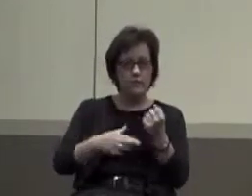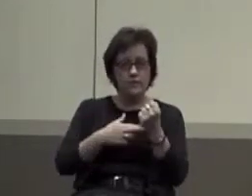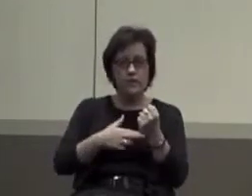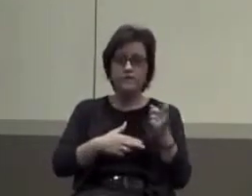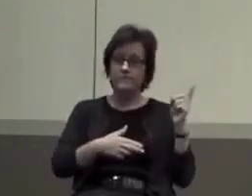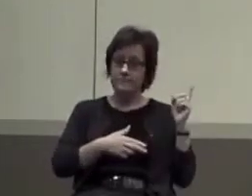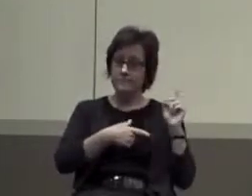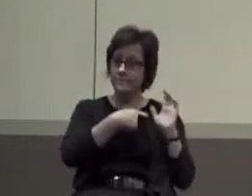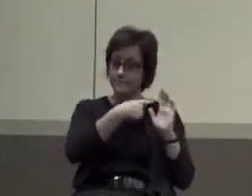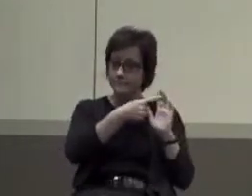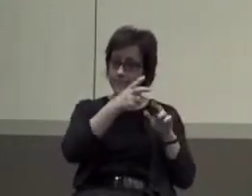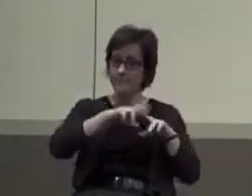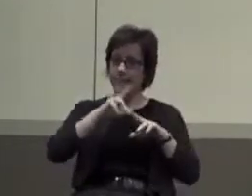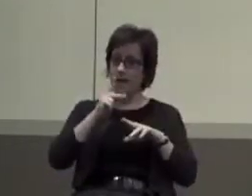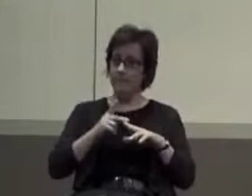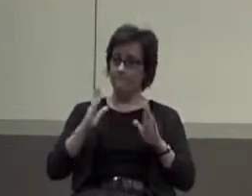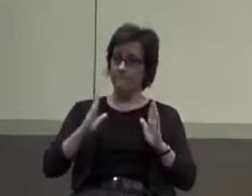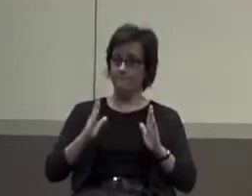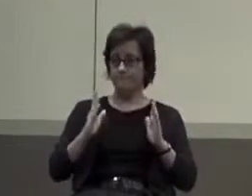doing.